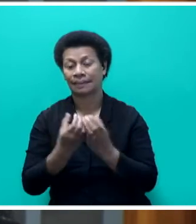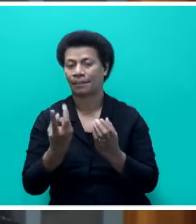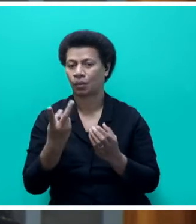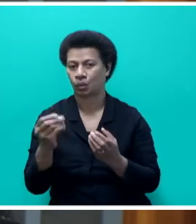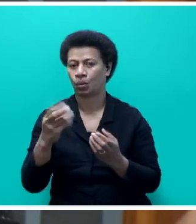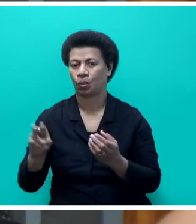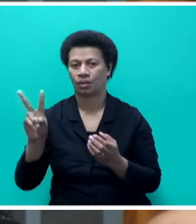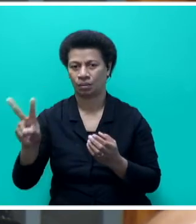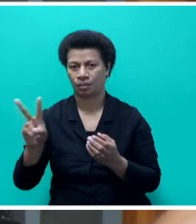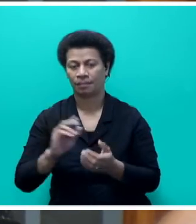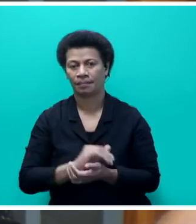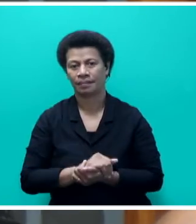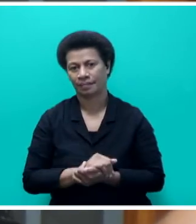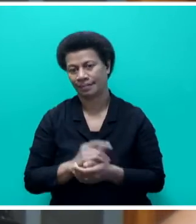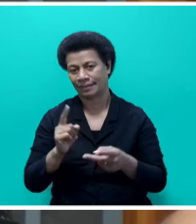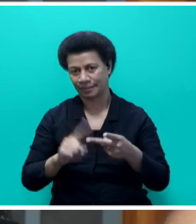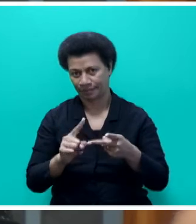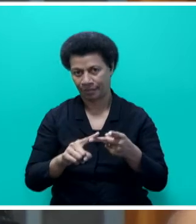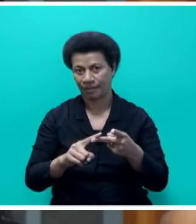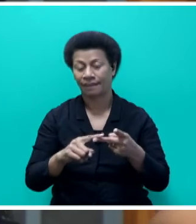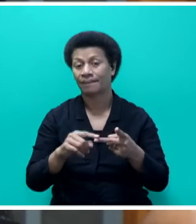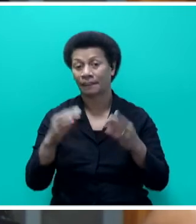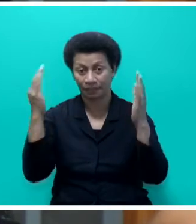Mr. Speaker, sir, for Kayasi,